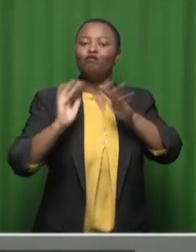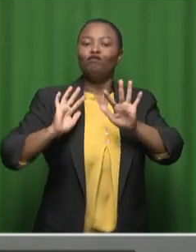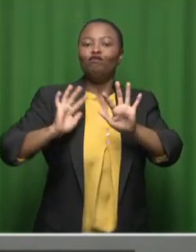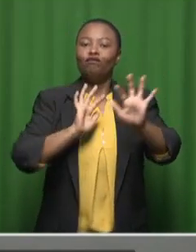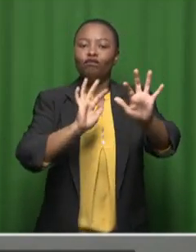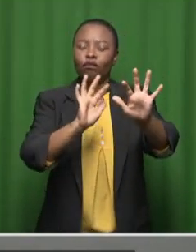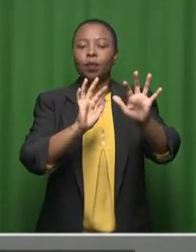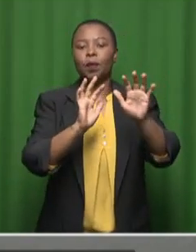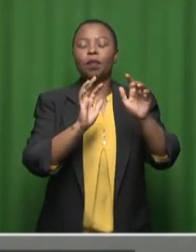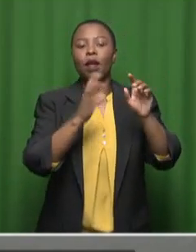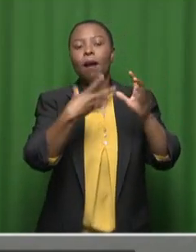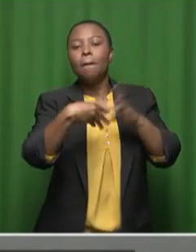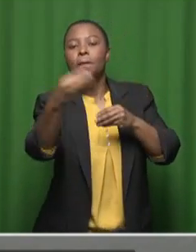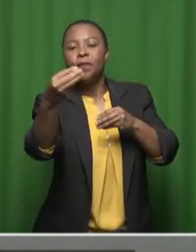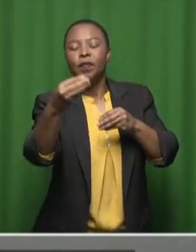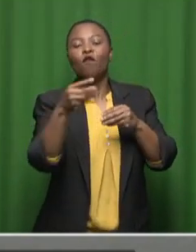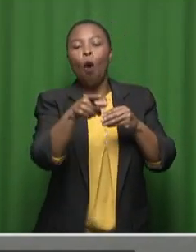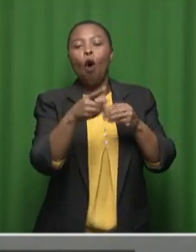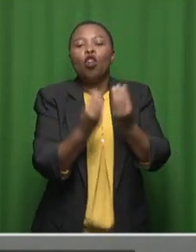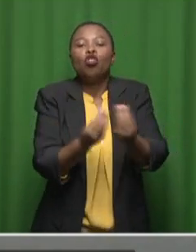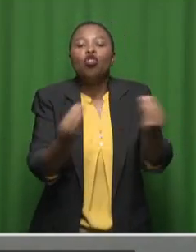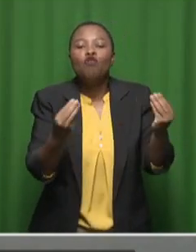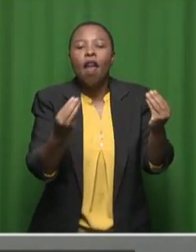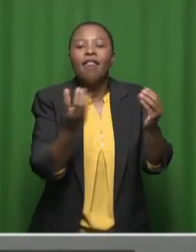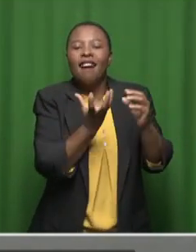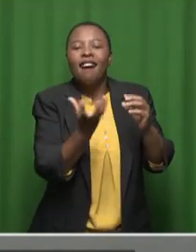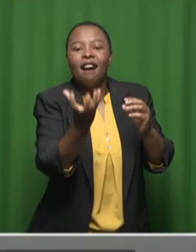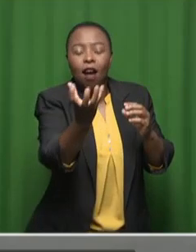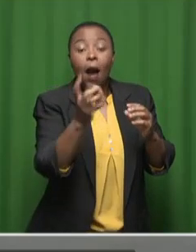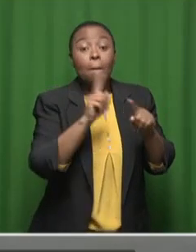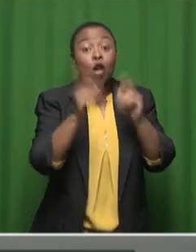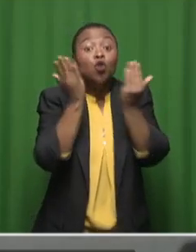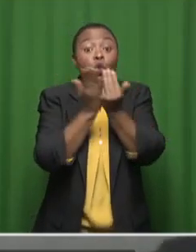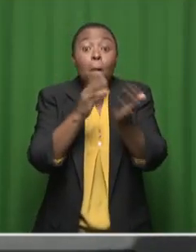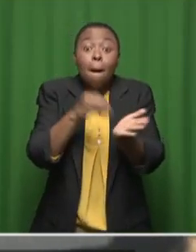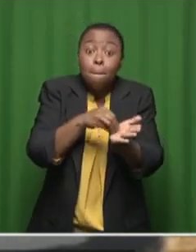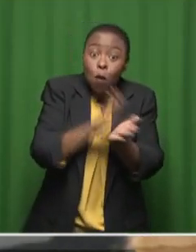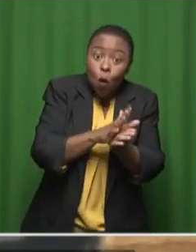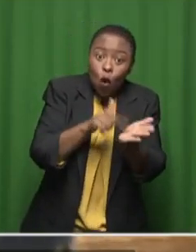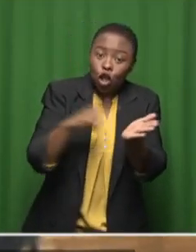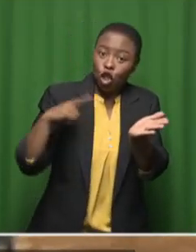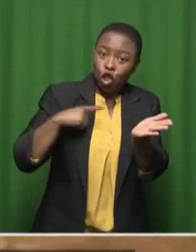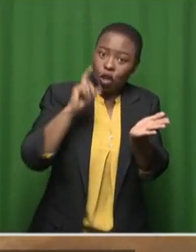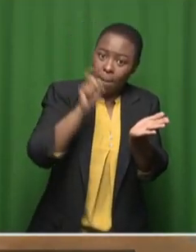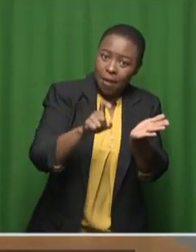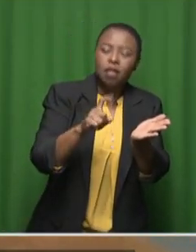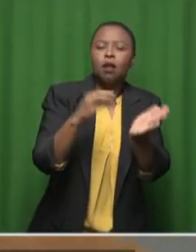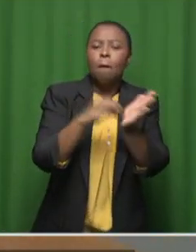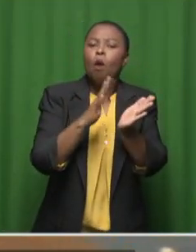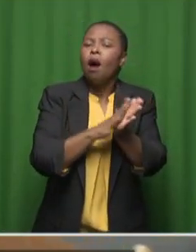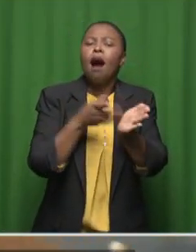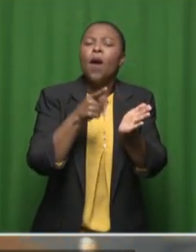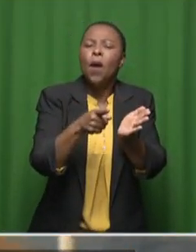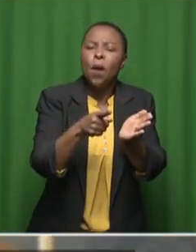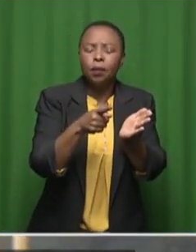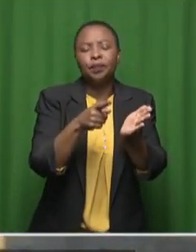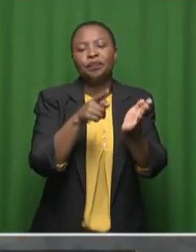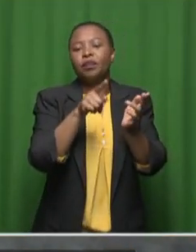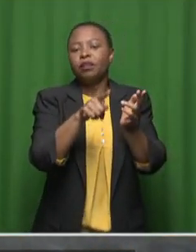cable car to learners. So schools have to book for this. They can book through our Class in the